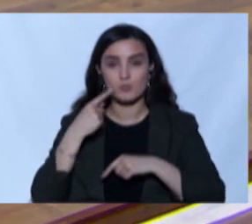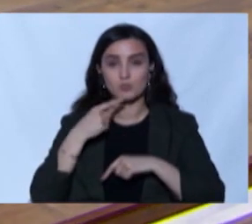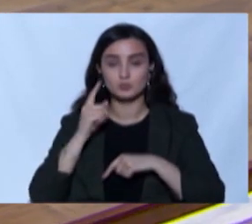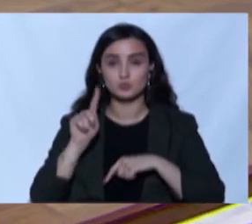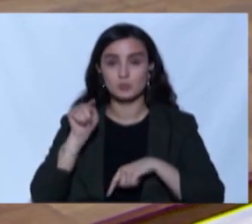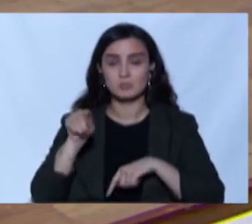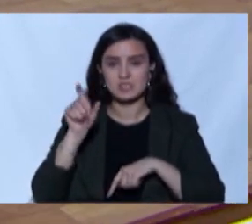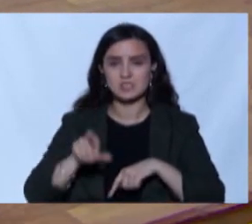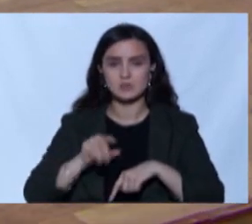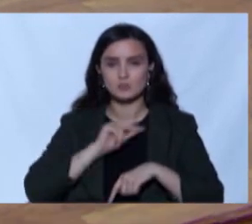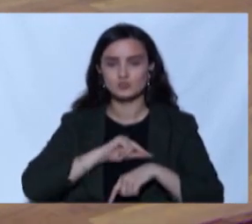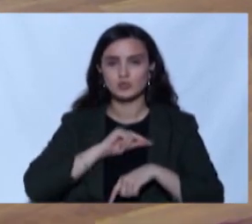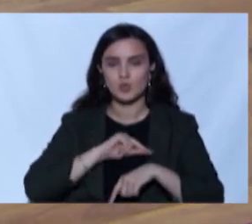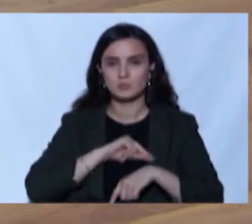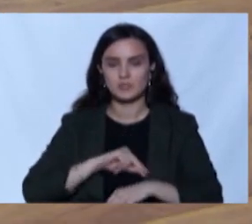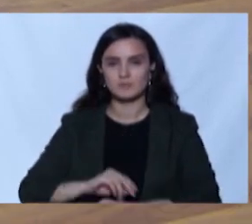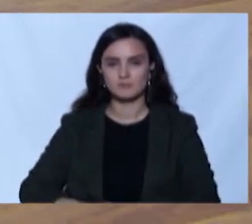she awoke from a